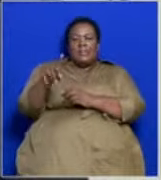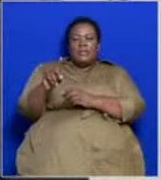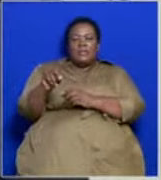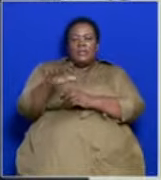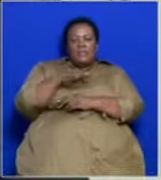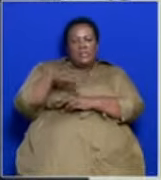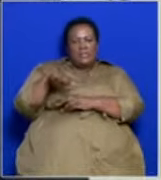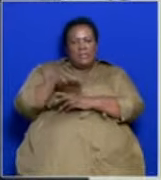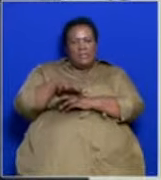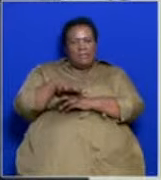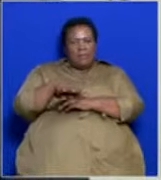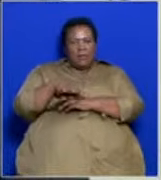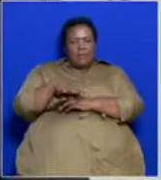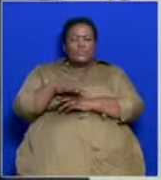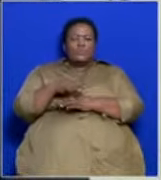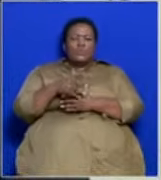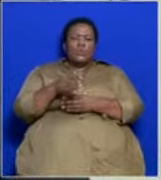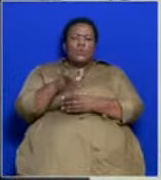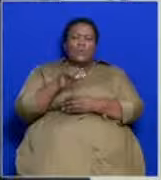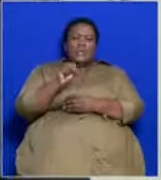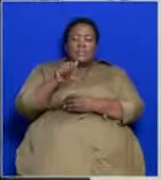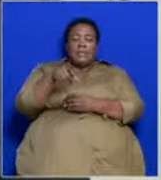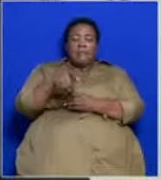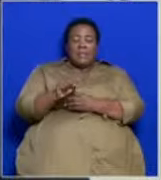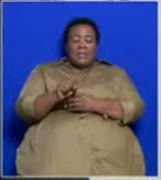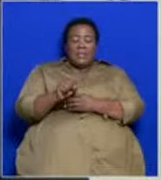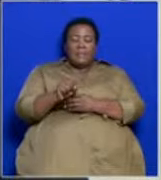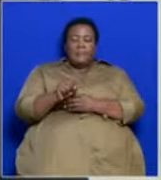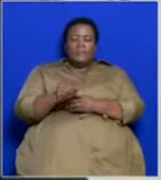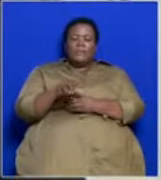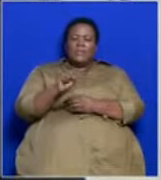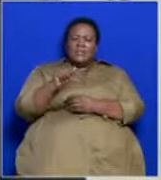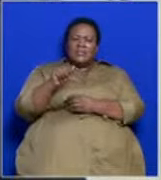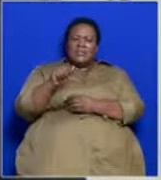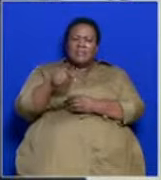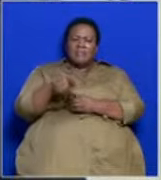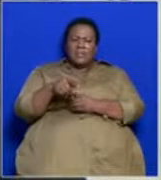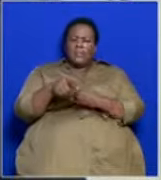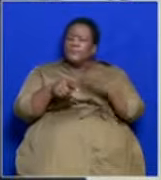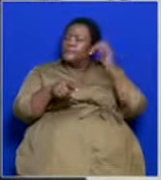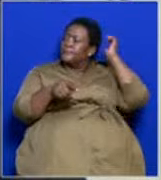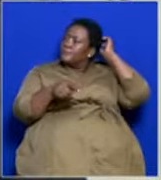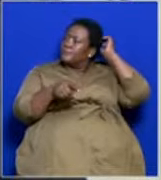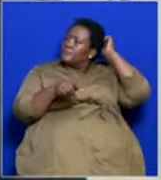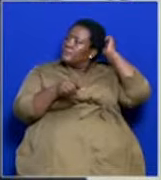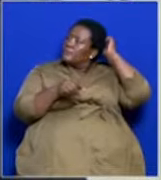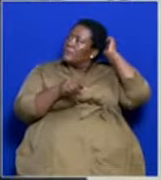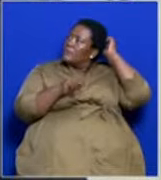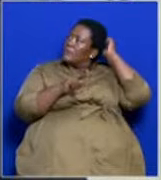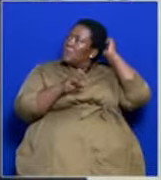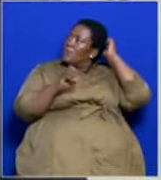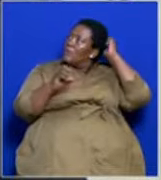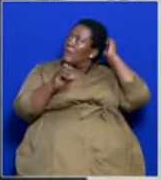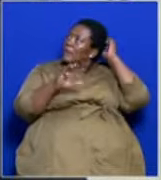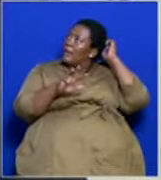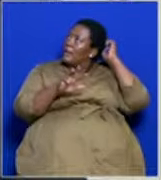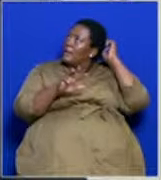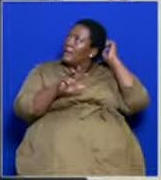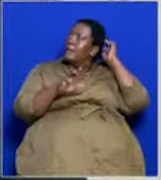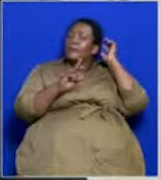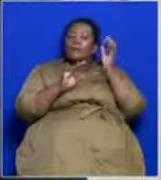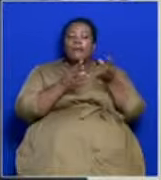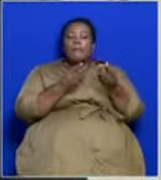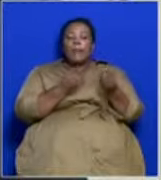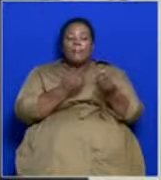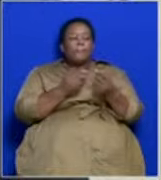form for the disposal of seized stolen property to the lawful owner and the passport of the alleged owner of